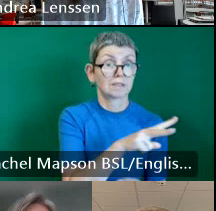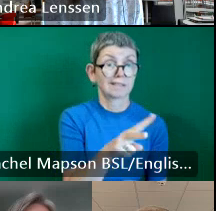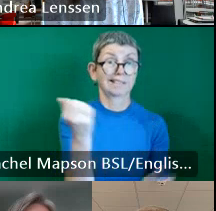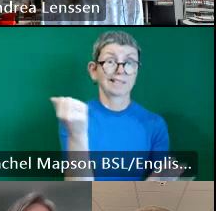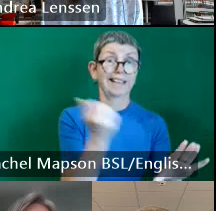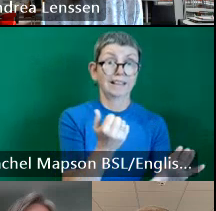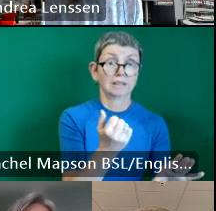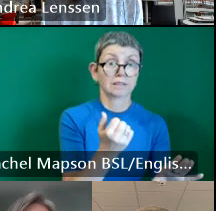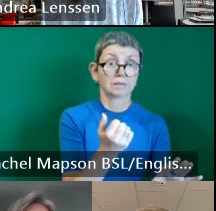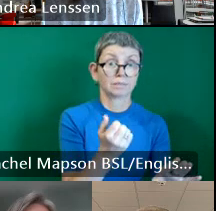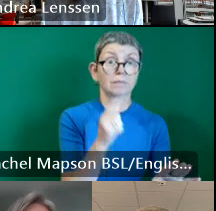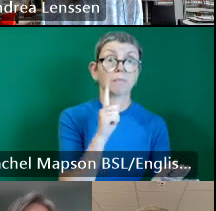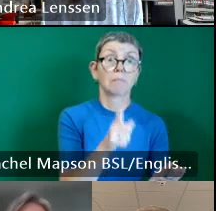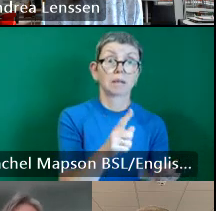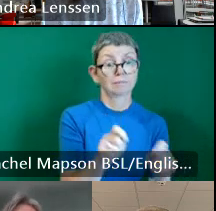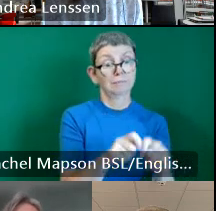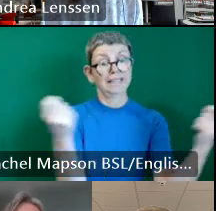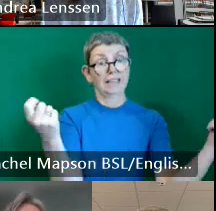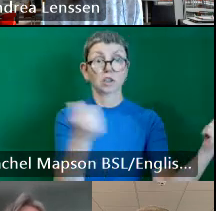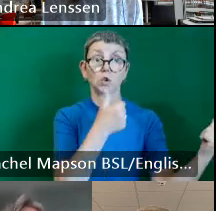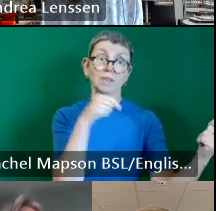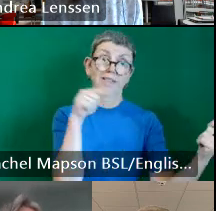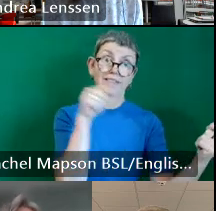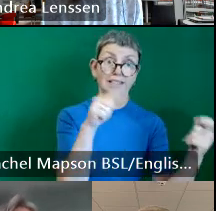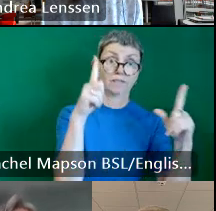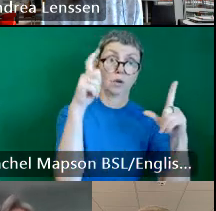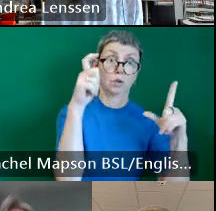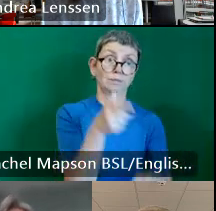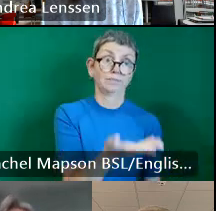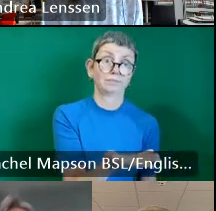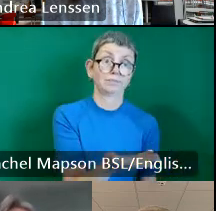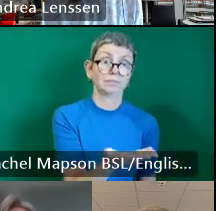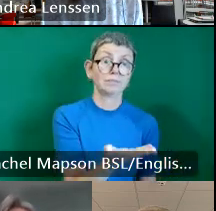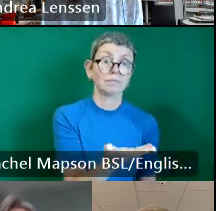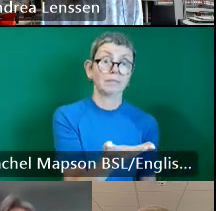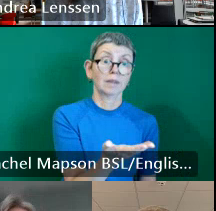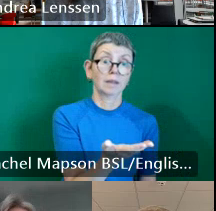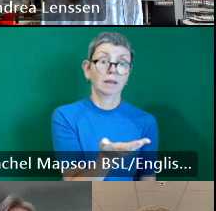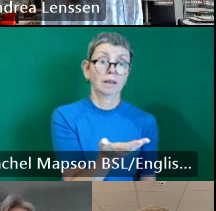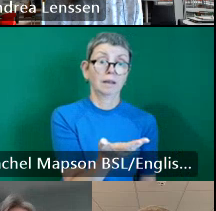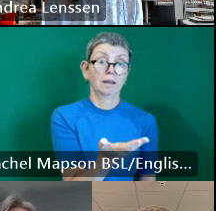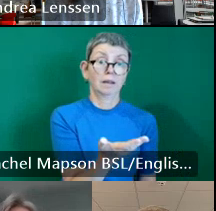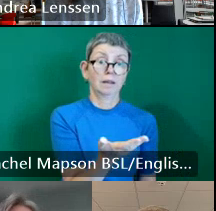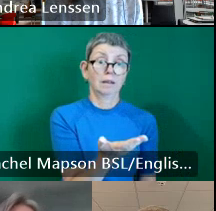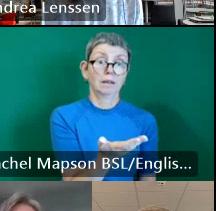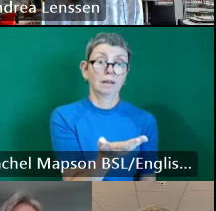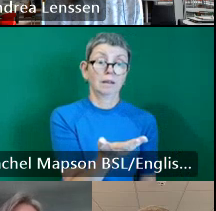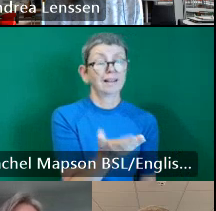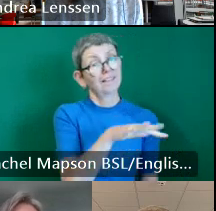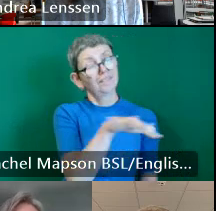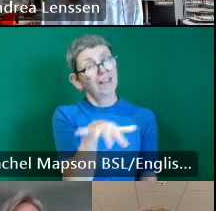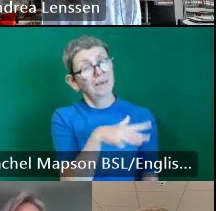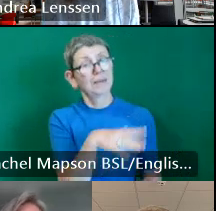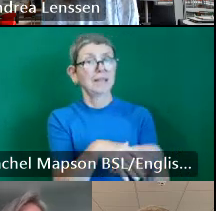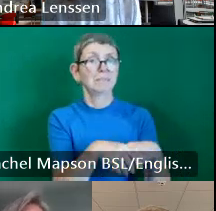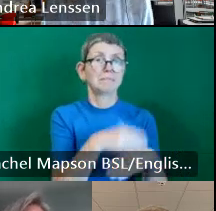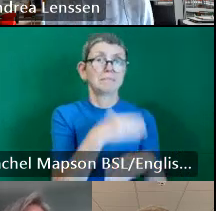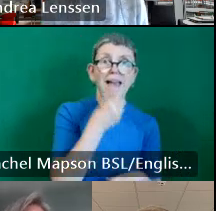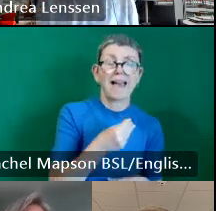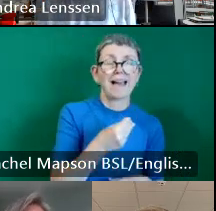telling you about this criminal act, this dangerous person. This is the image they use. The image of a family man standing